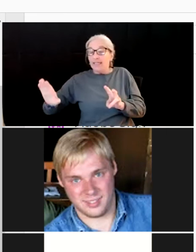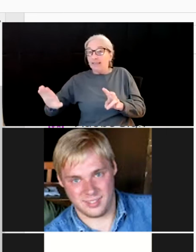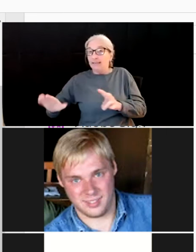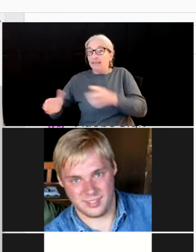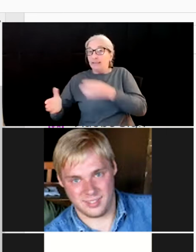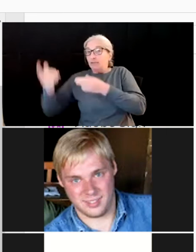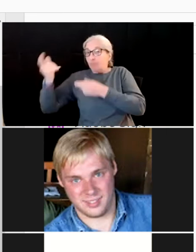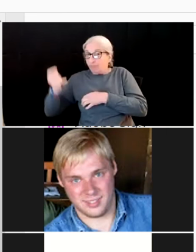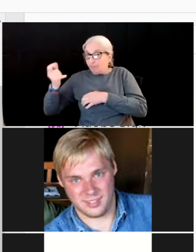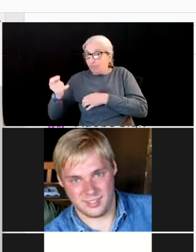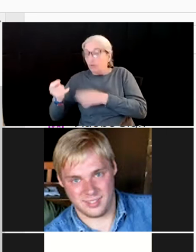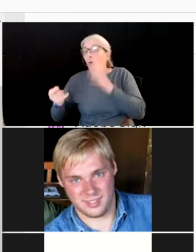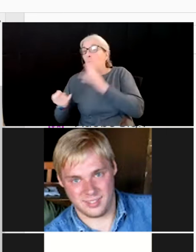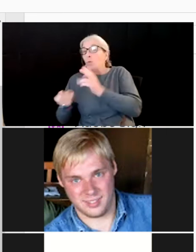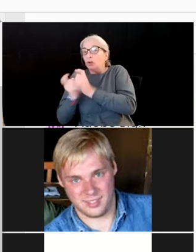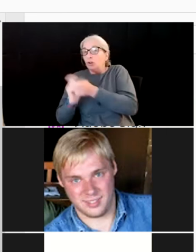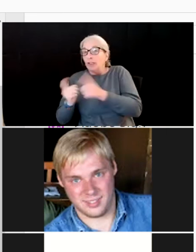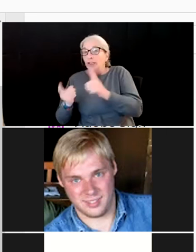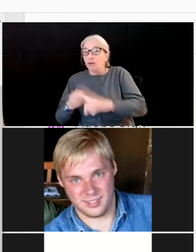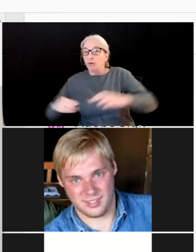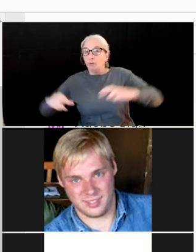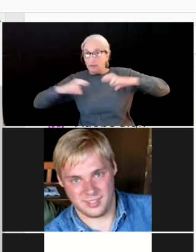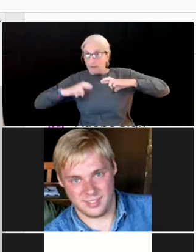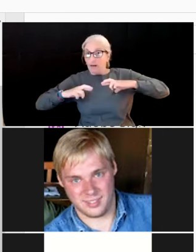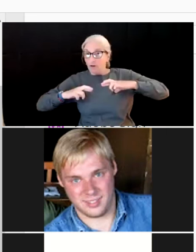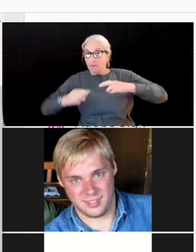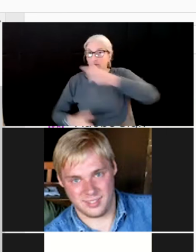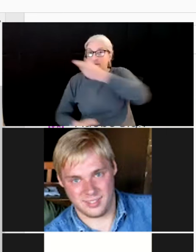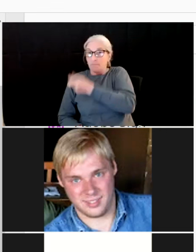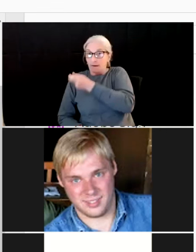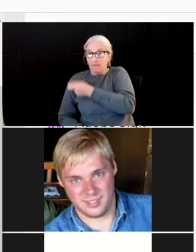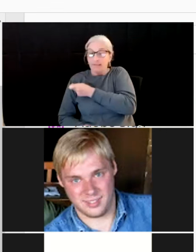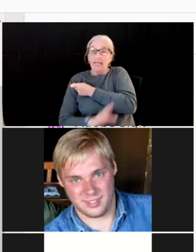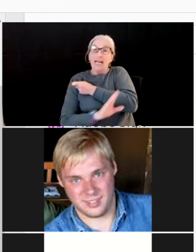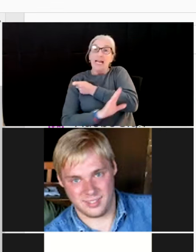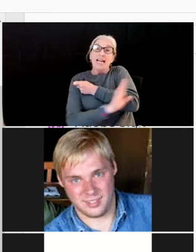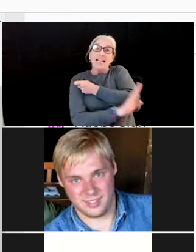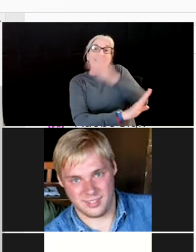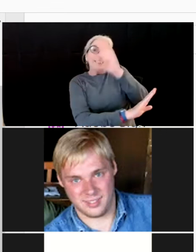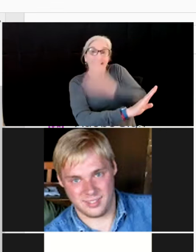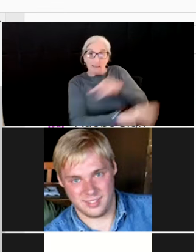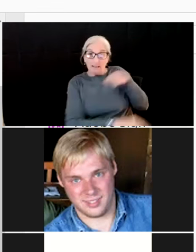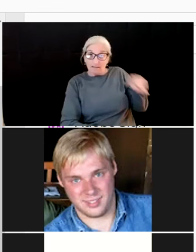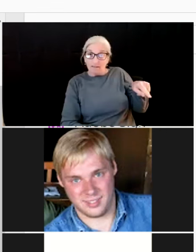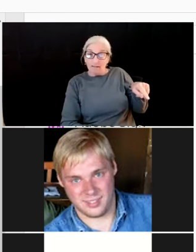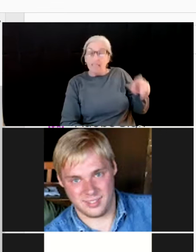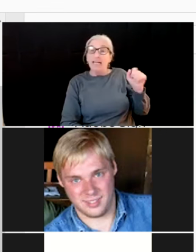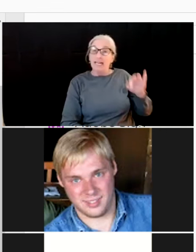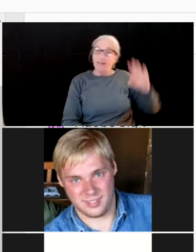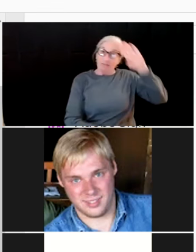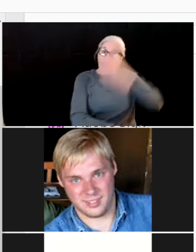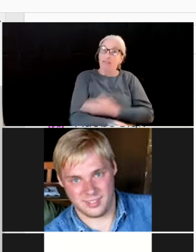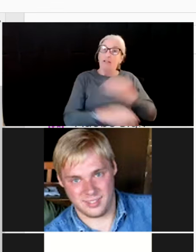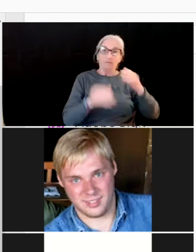that point. His son, as long as his son still has a disability and meets the financial